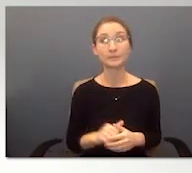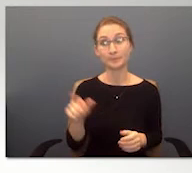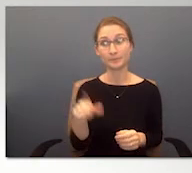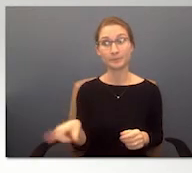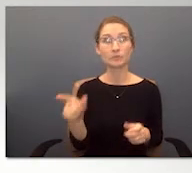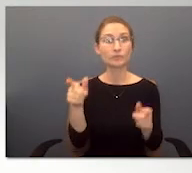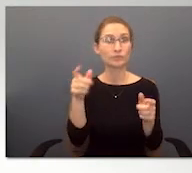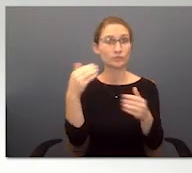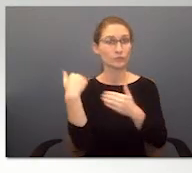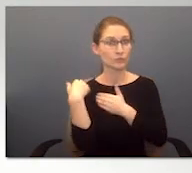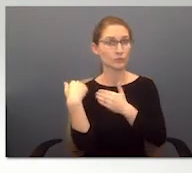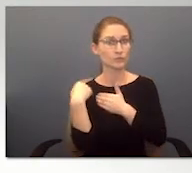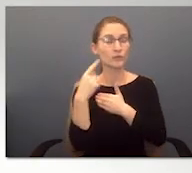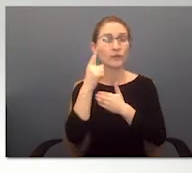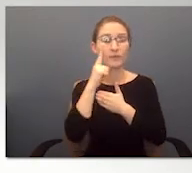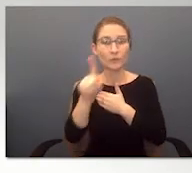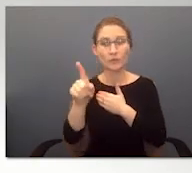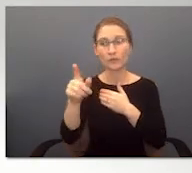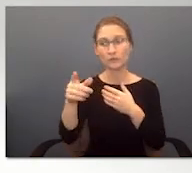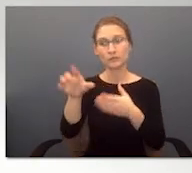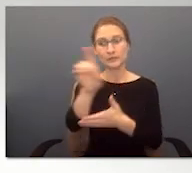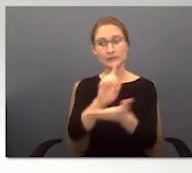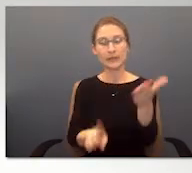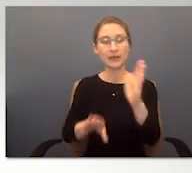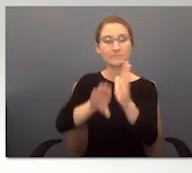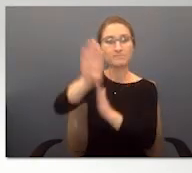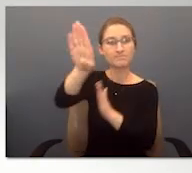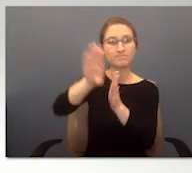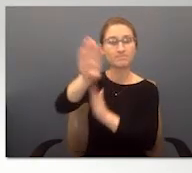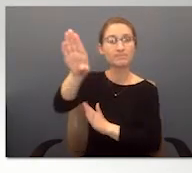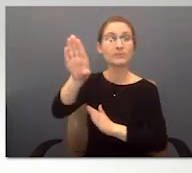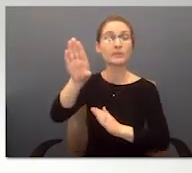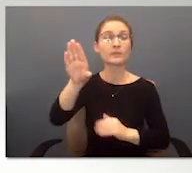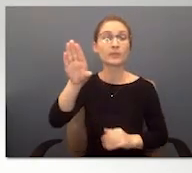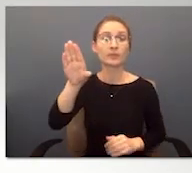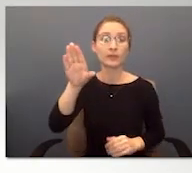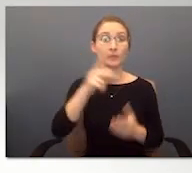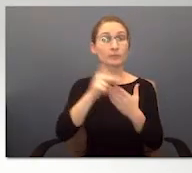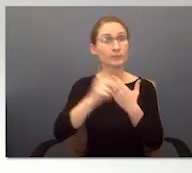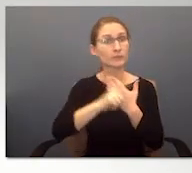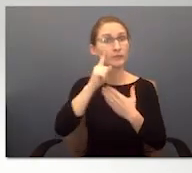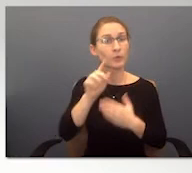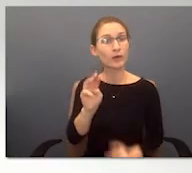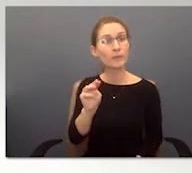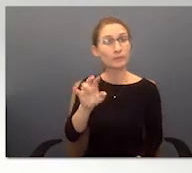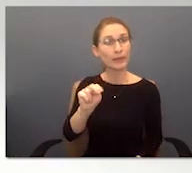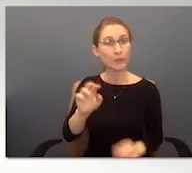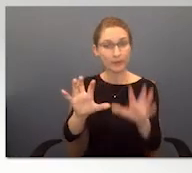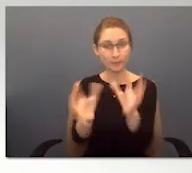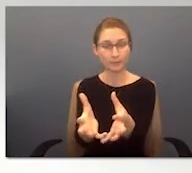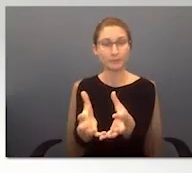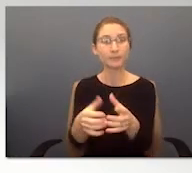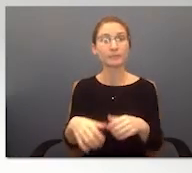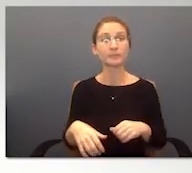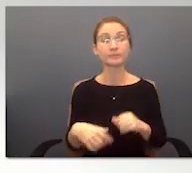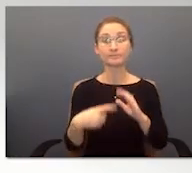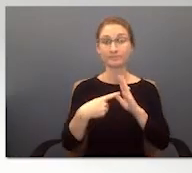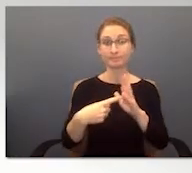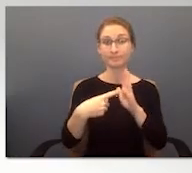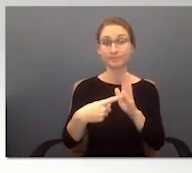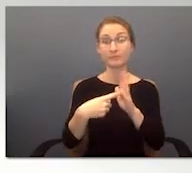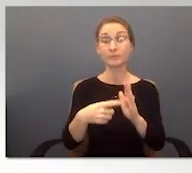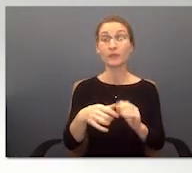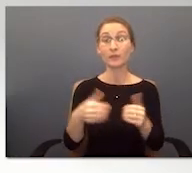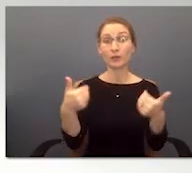for coordinating our efforts to design and develop programs that impact minority populations, such as the Closing